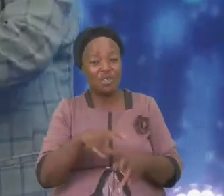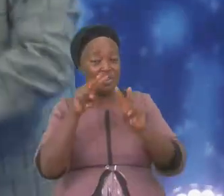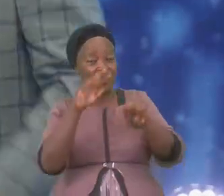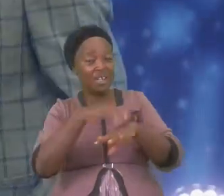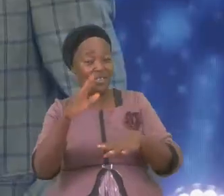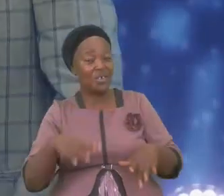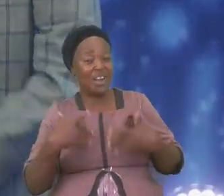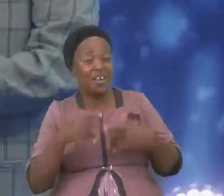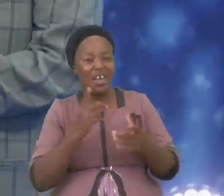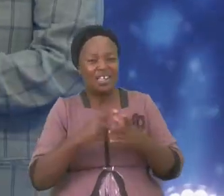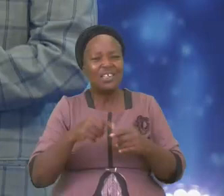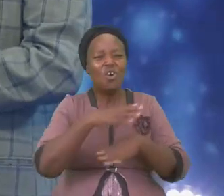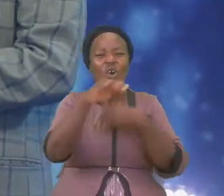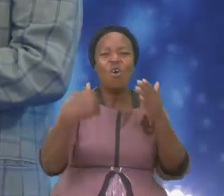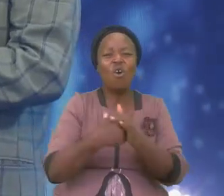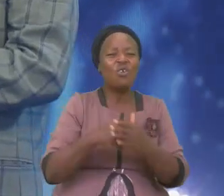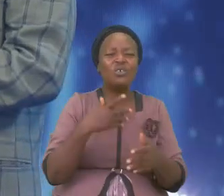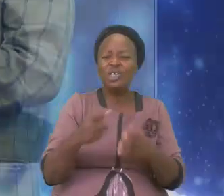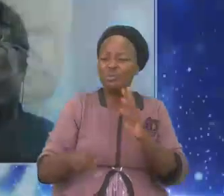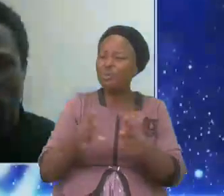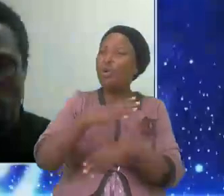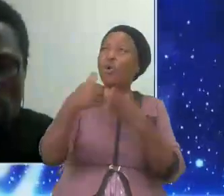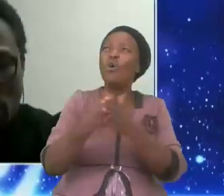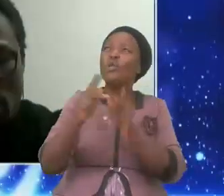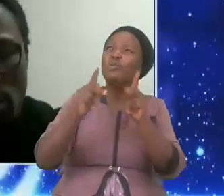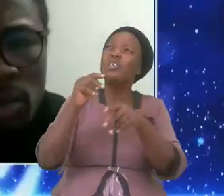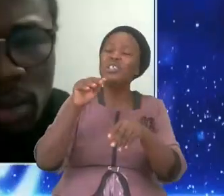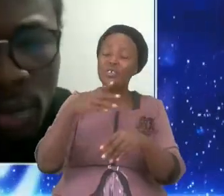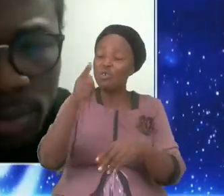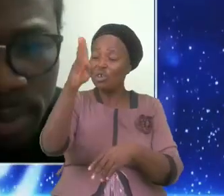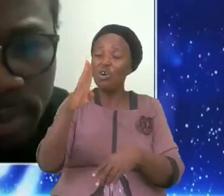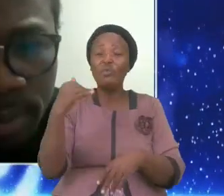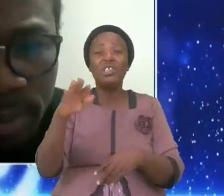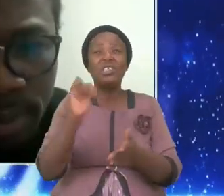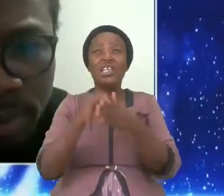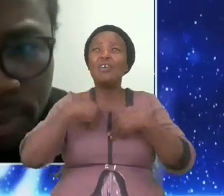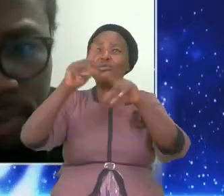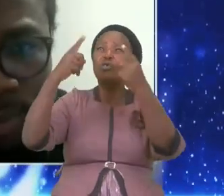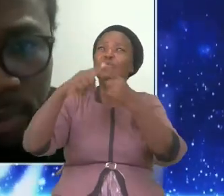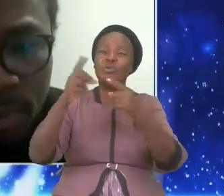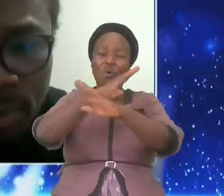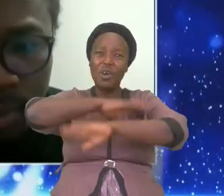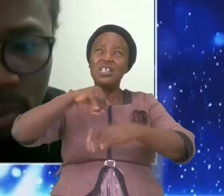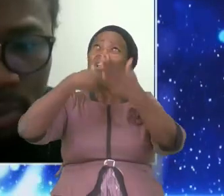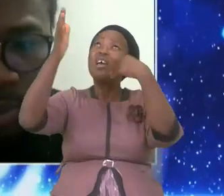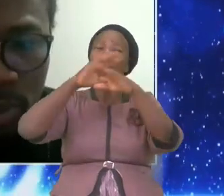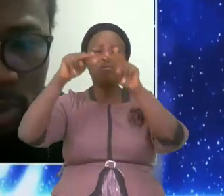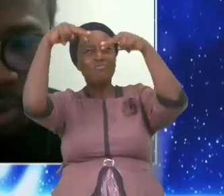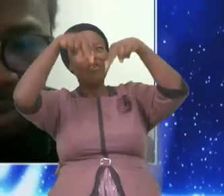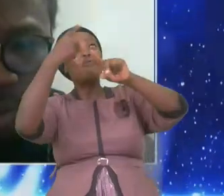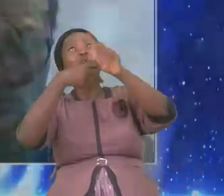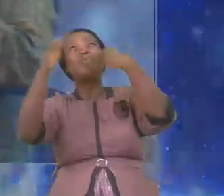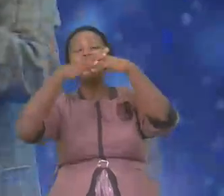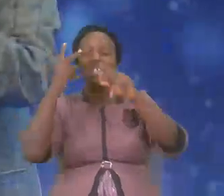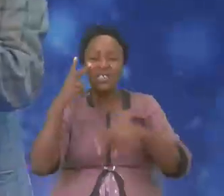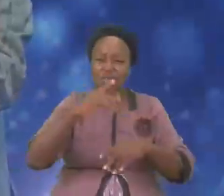glory to look at your life and to say, this is great, this is bright, and this is